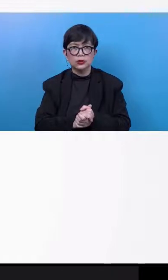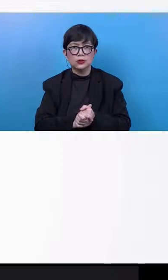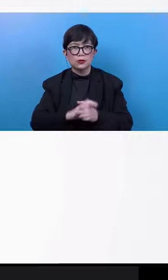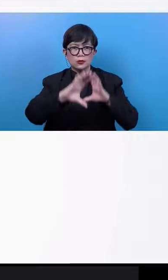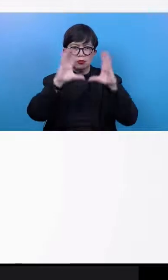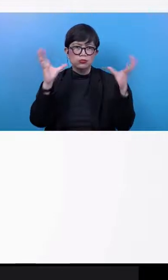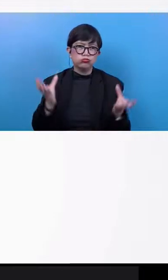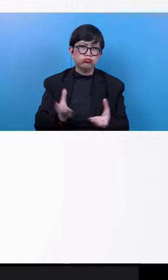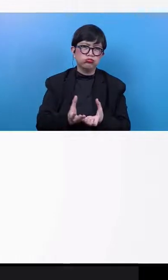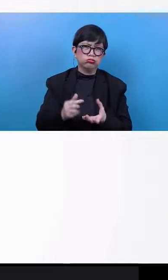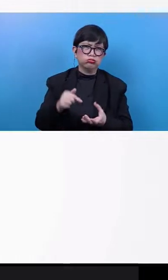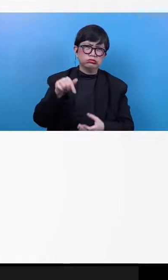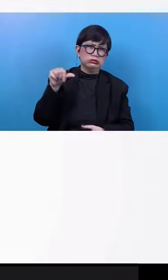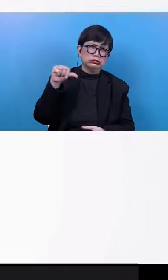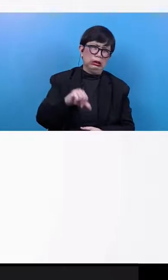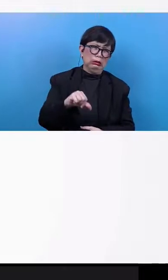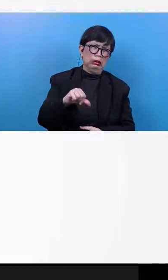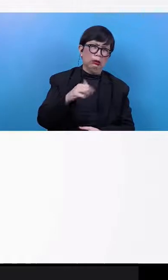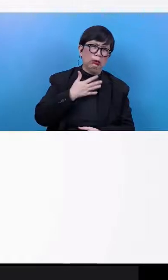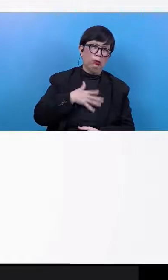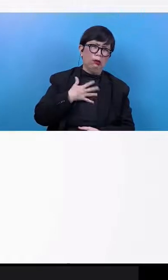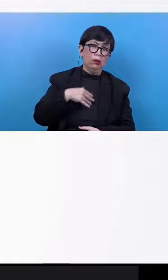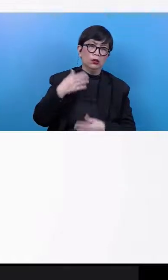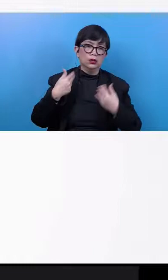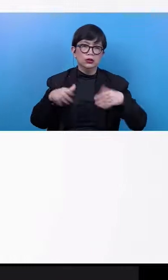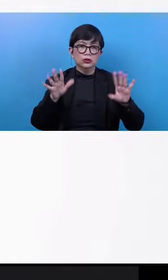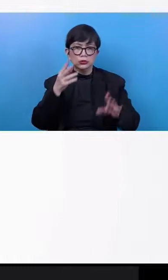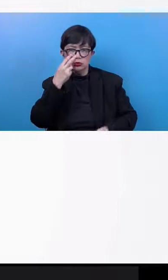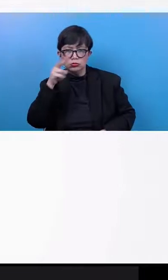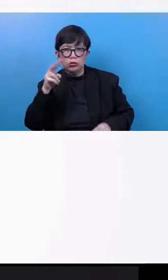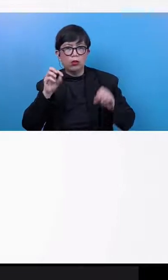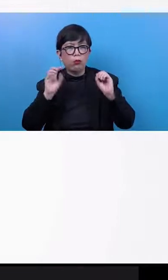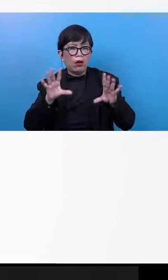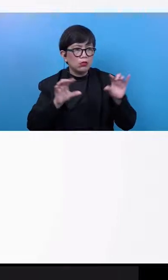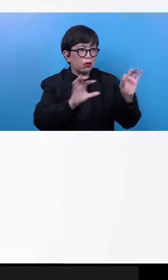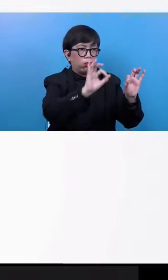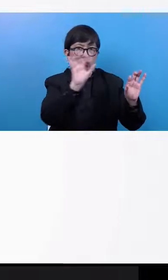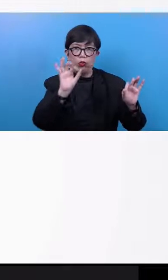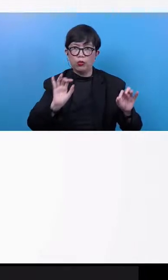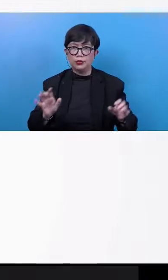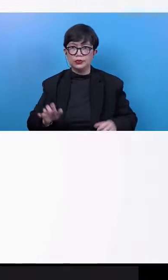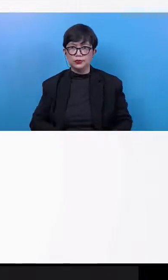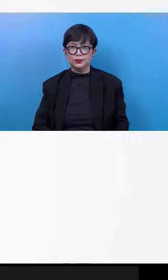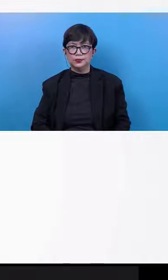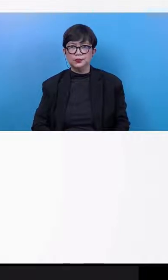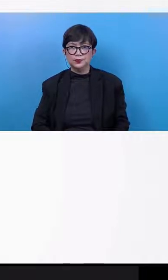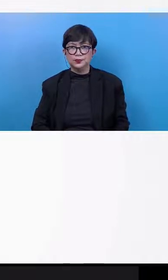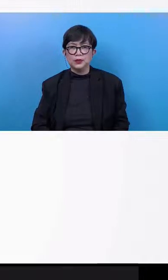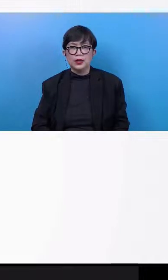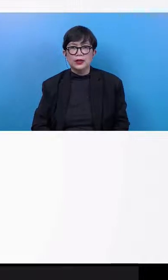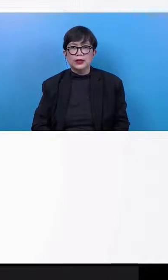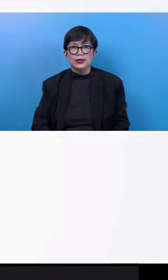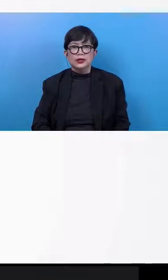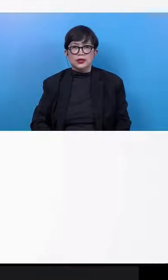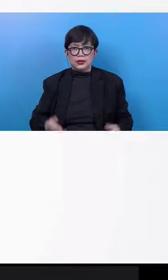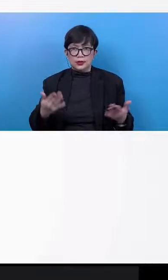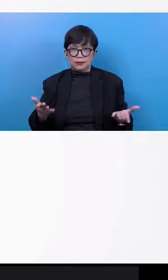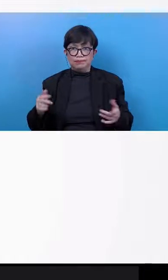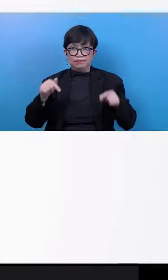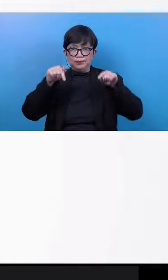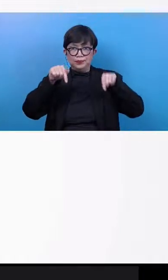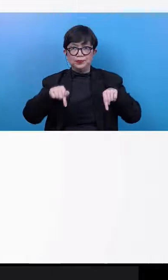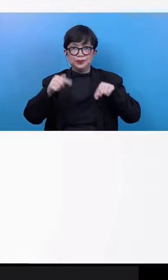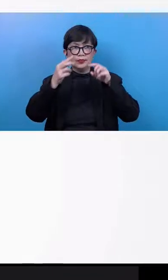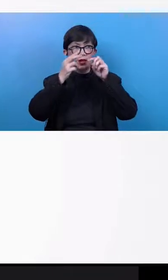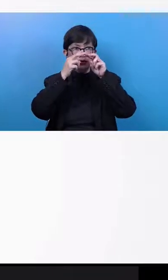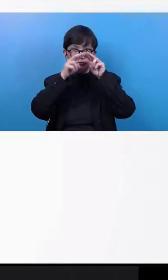feeling insecure about many aspects of their life. This at a time when average standards of living, health, and education were the